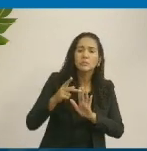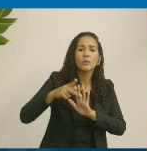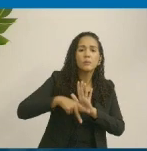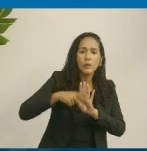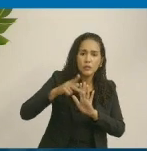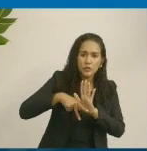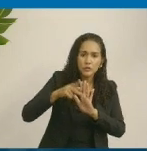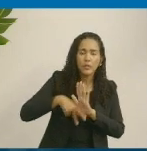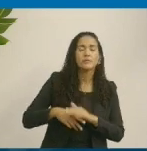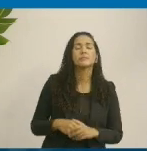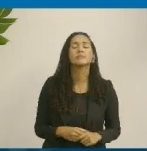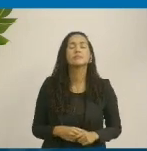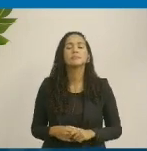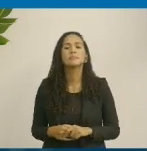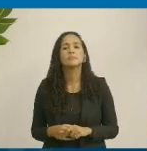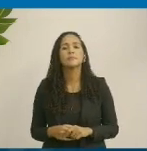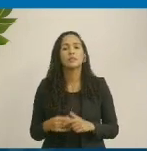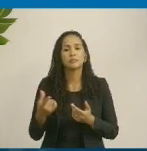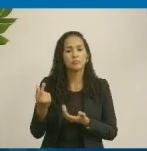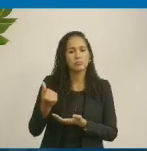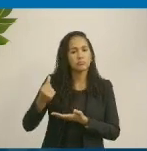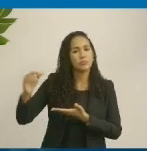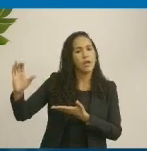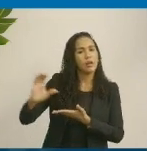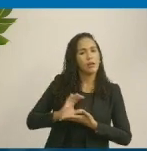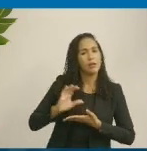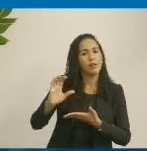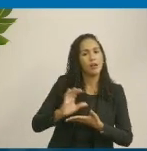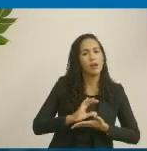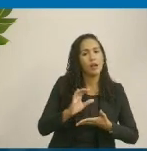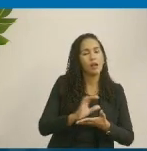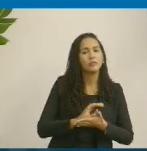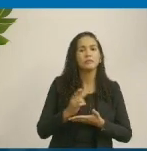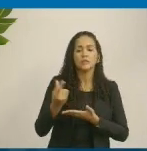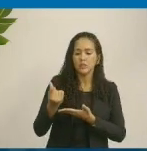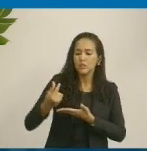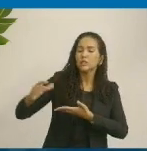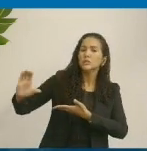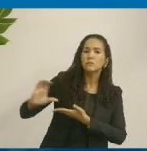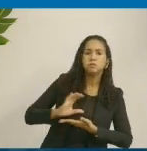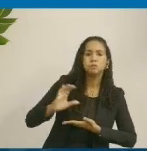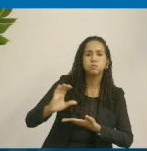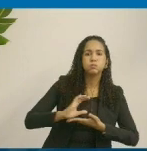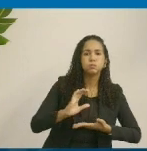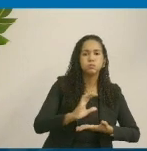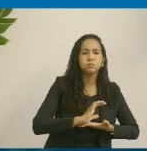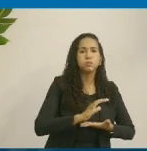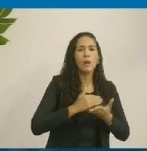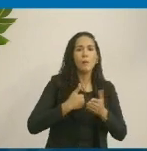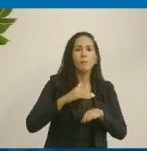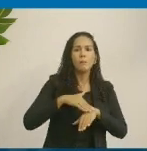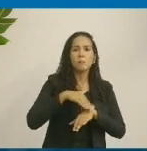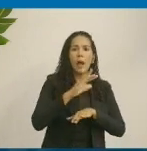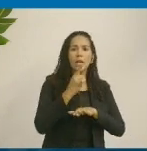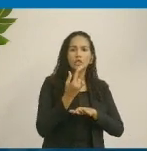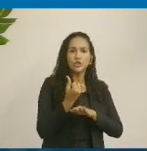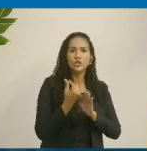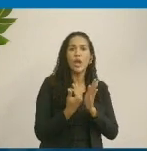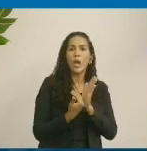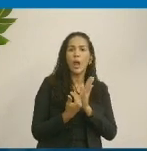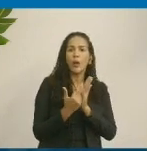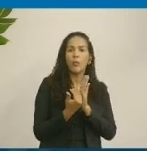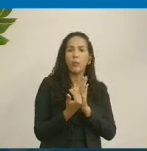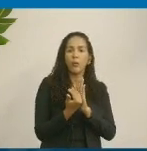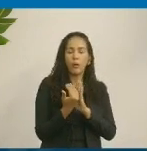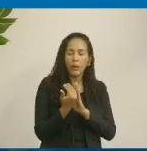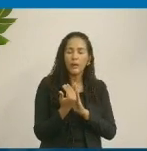funding really came in, and it still will still be going for another 3 years over there. So